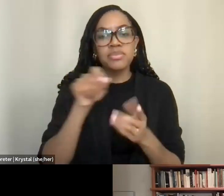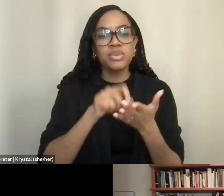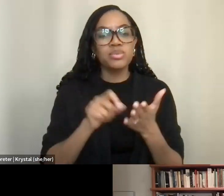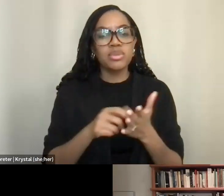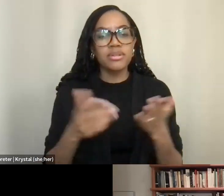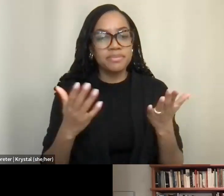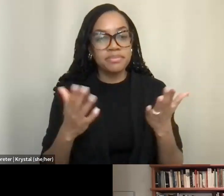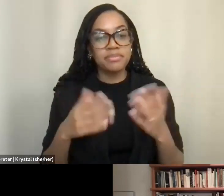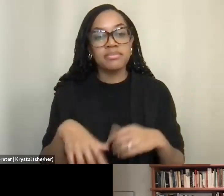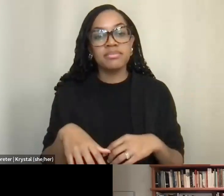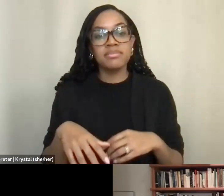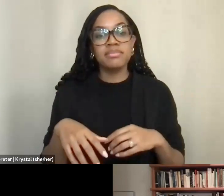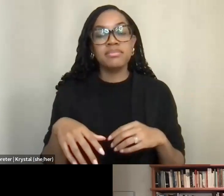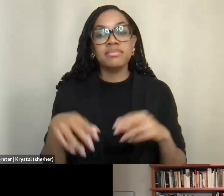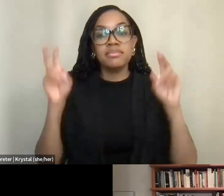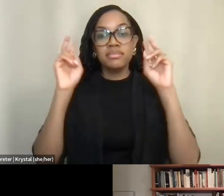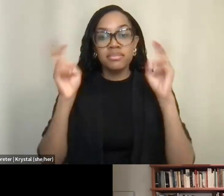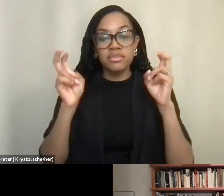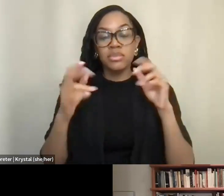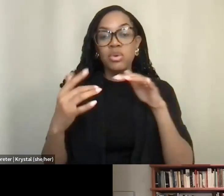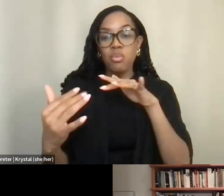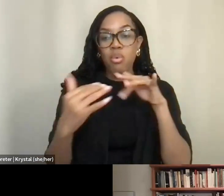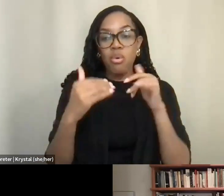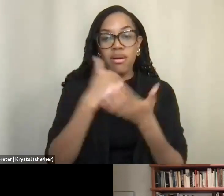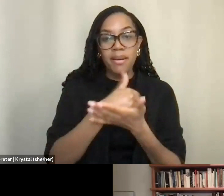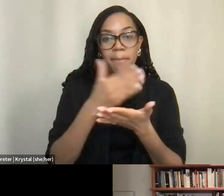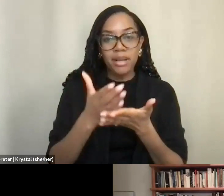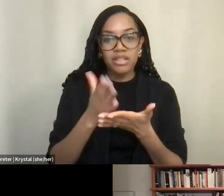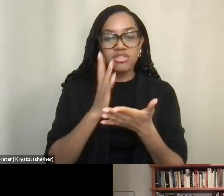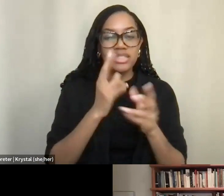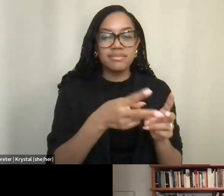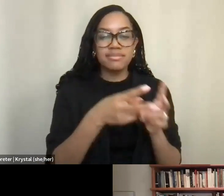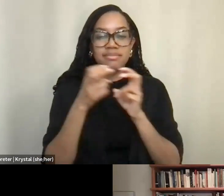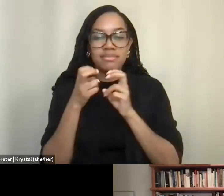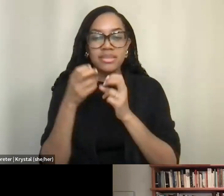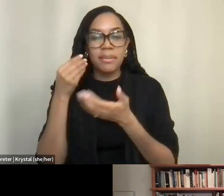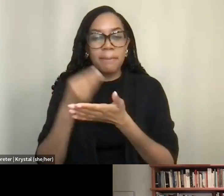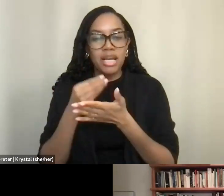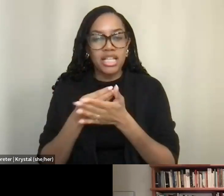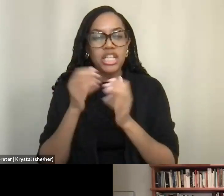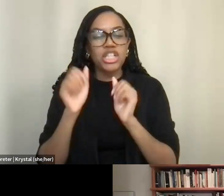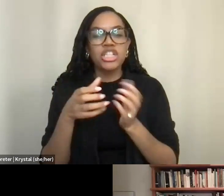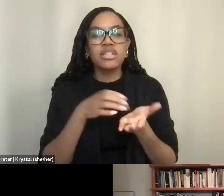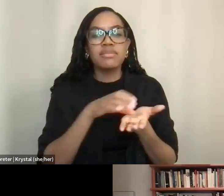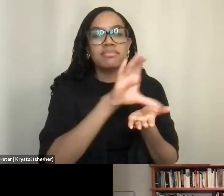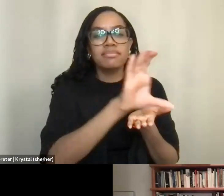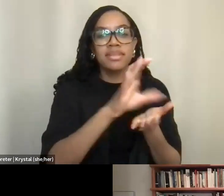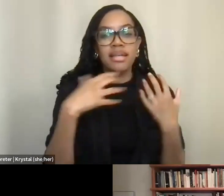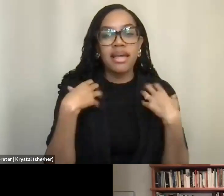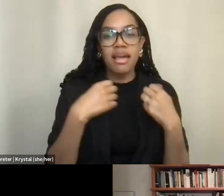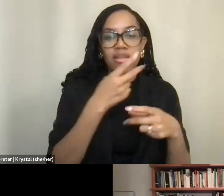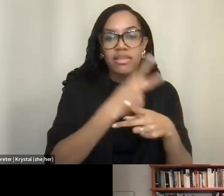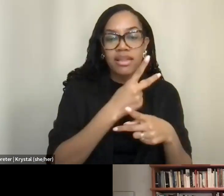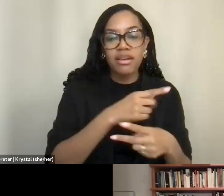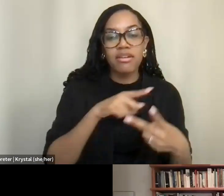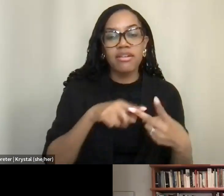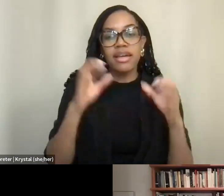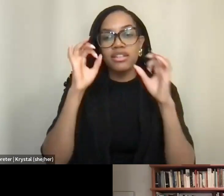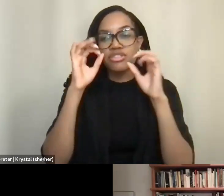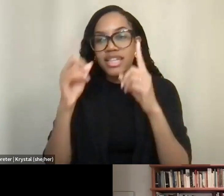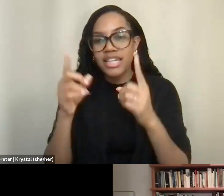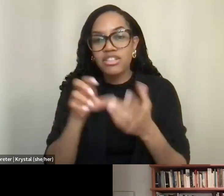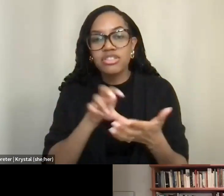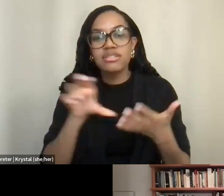budget sops up funds that could be devoted to healthcare, education, housing, job creation, and